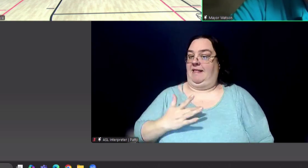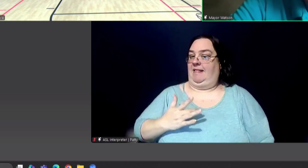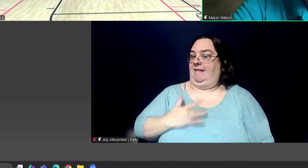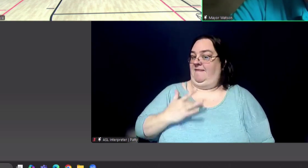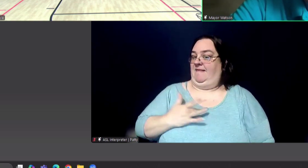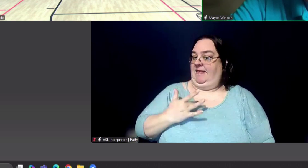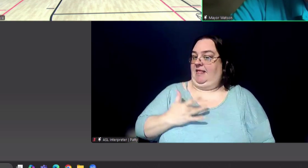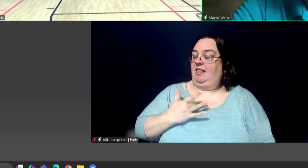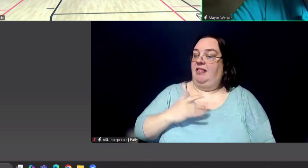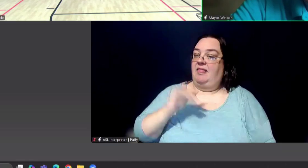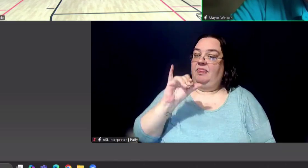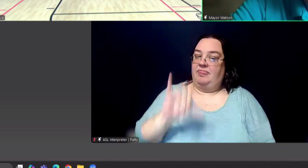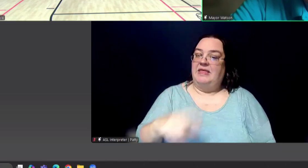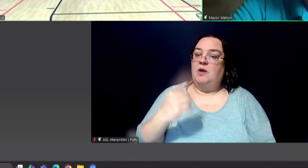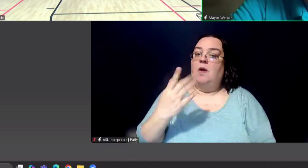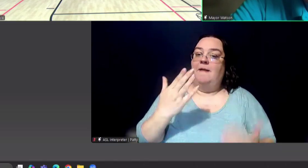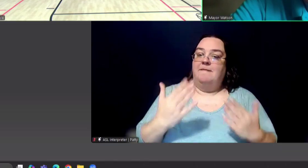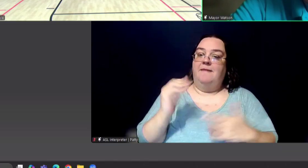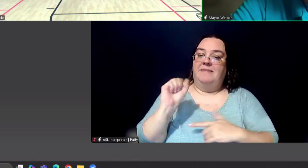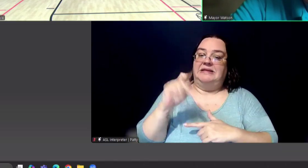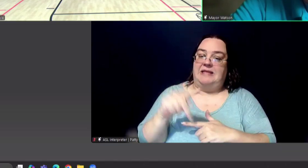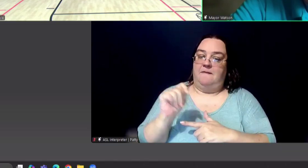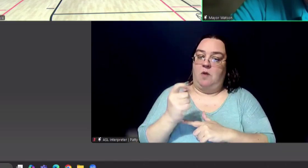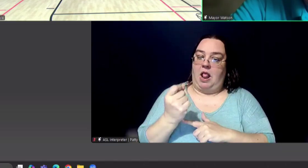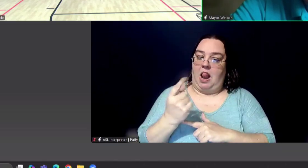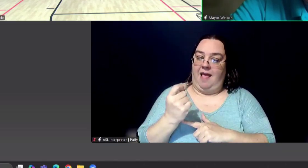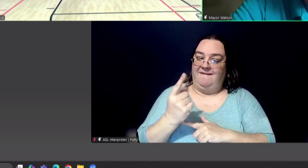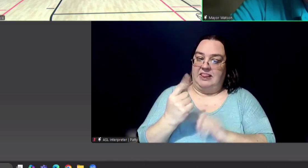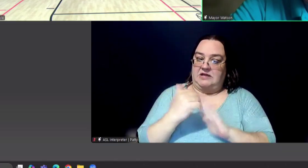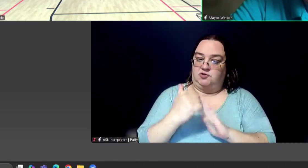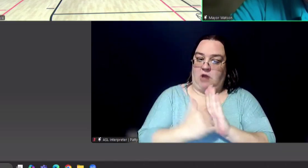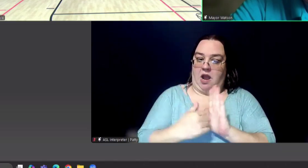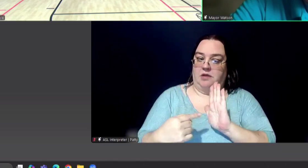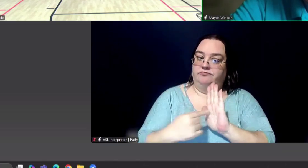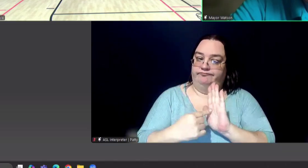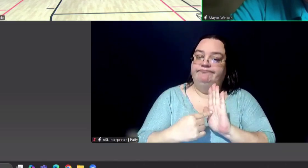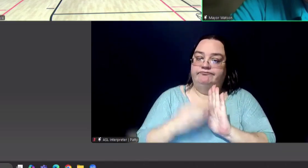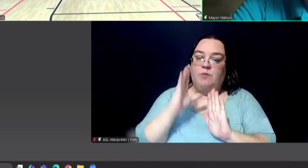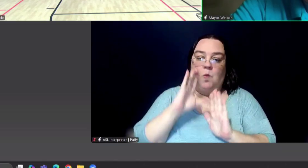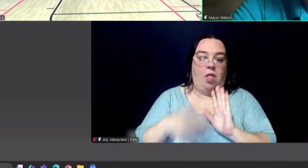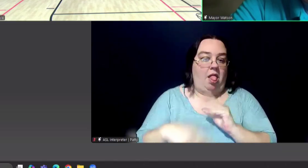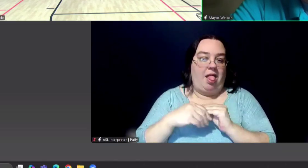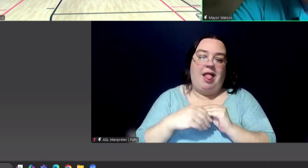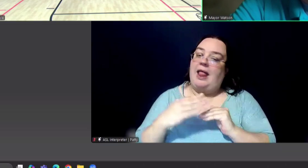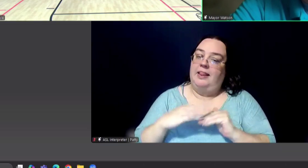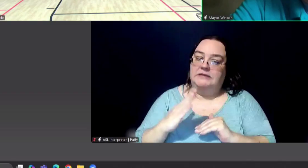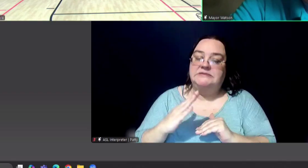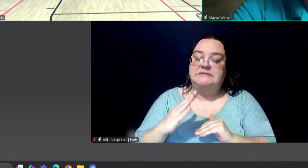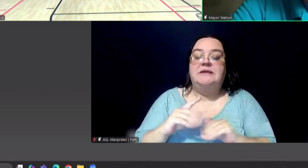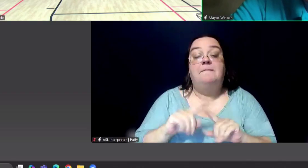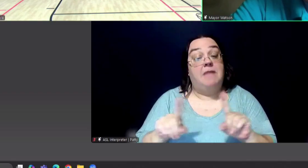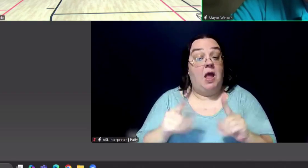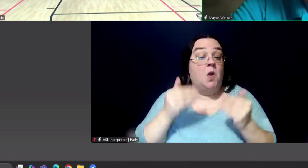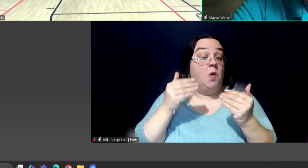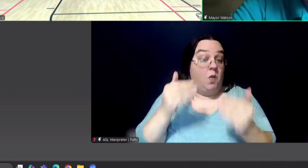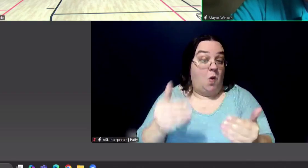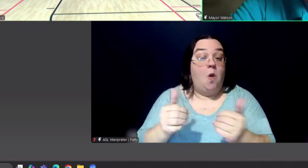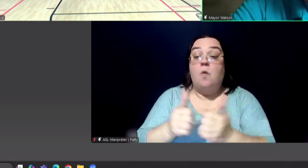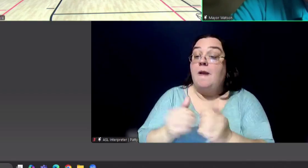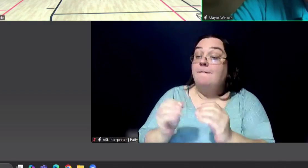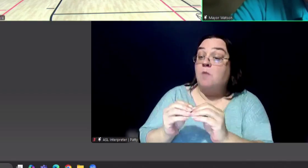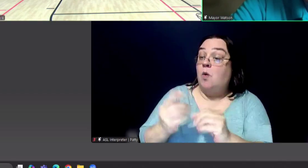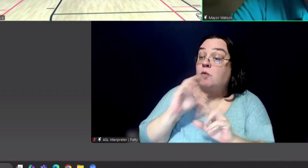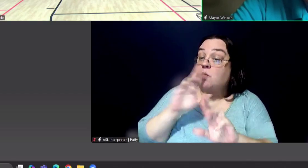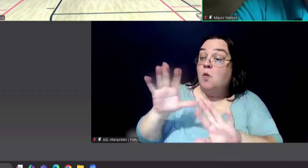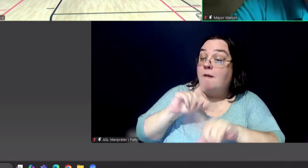be a September 11 agenda item at a minimum, but go ahead with the rest of your report, Mr. Okay.